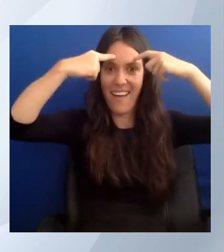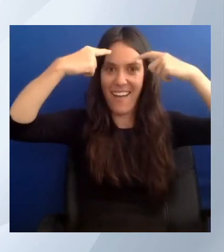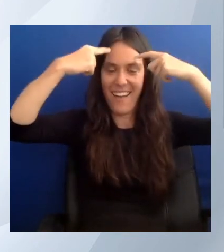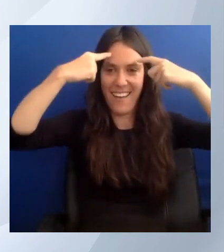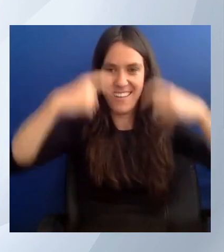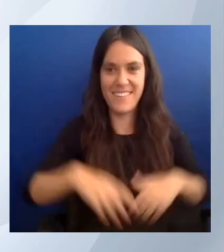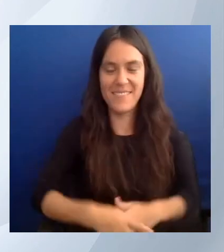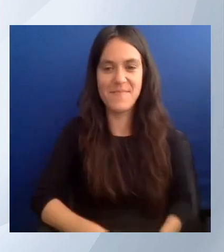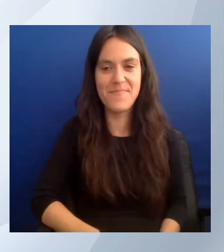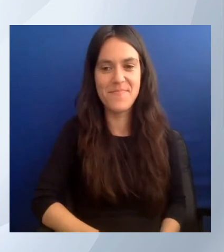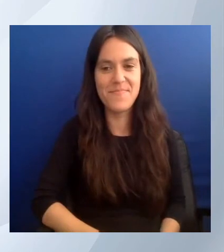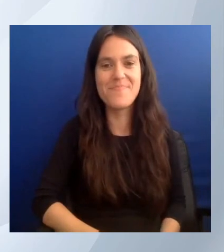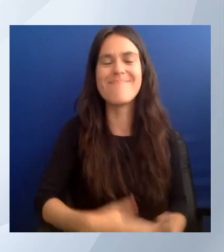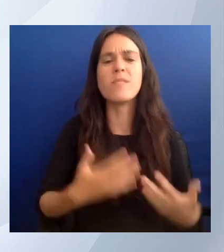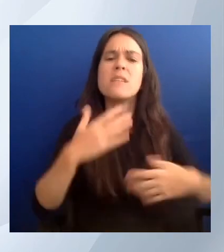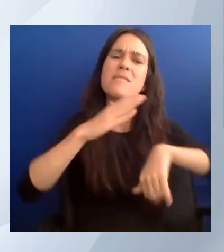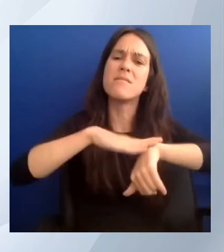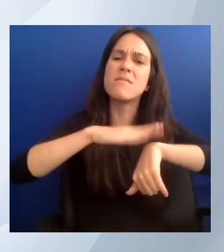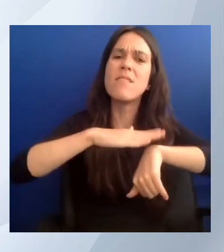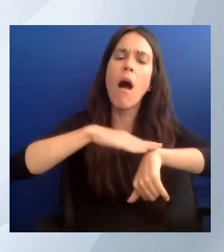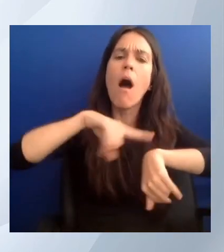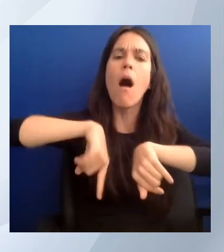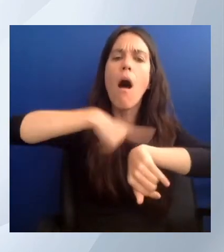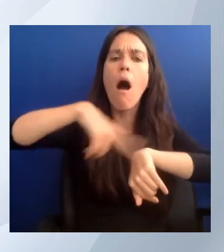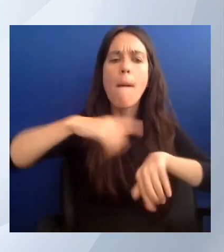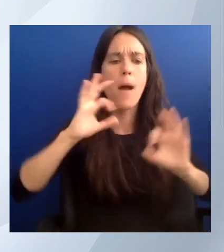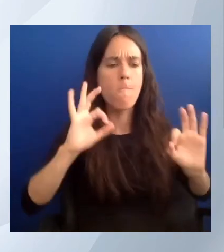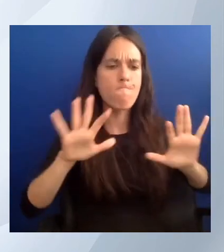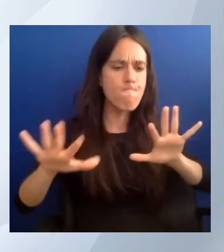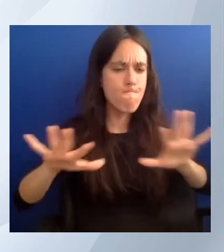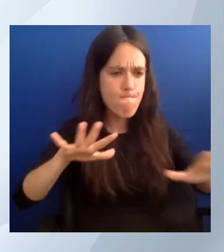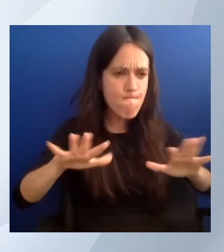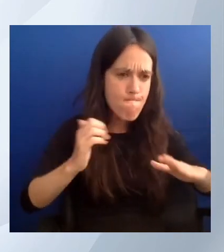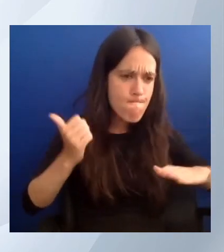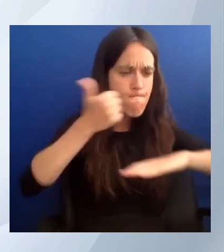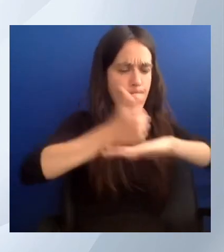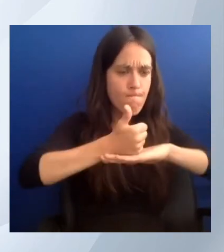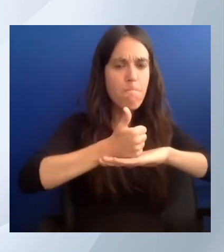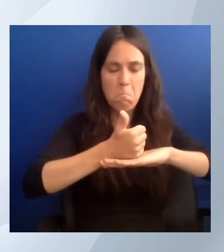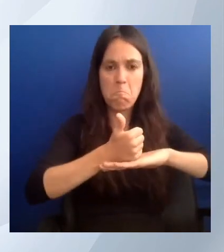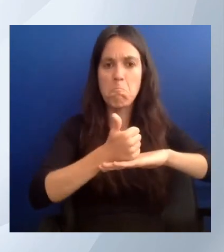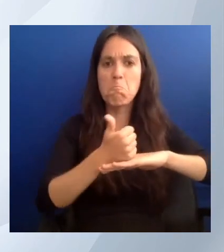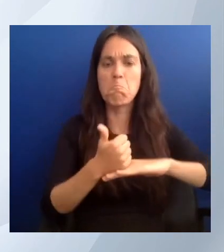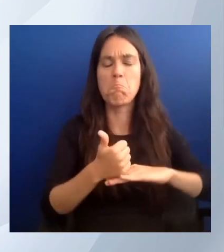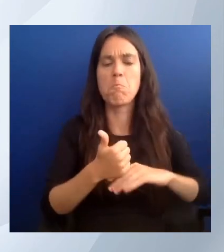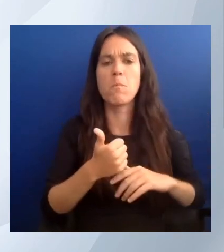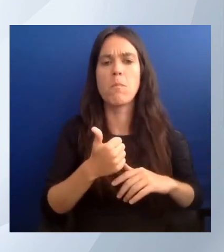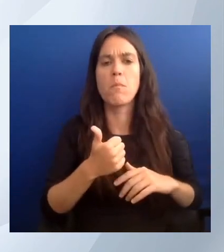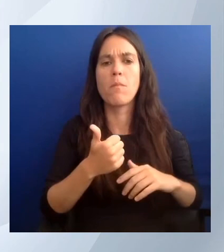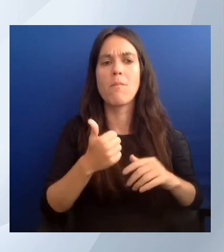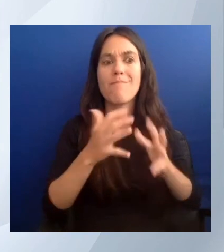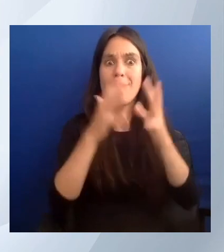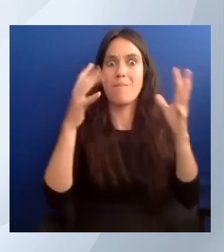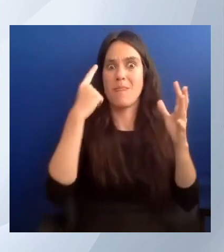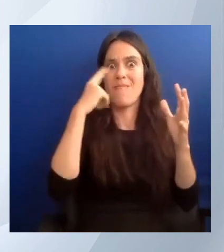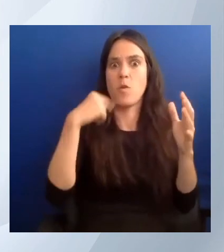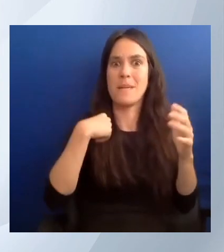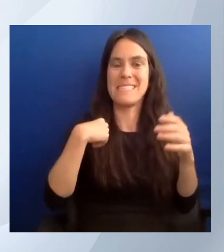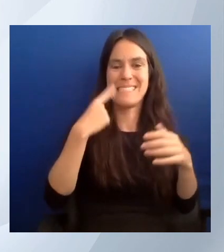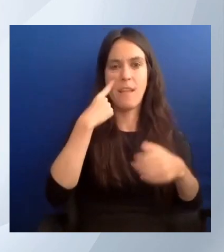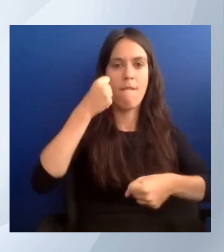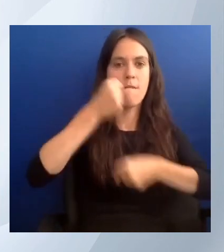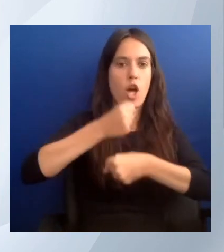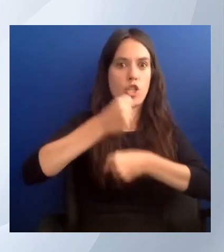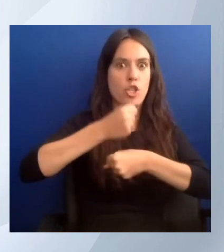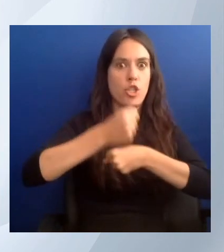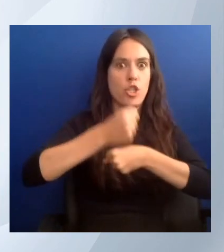of time to get set up. Yeah. I think the big one for me was really the function name attribute. Right.